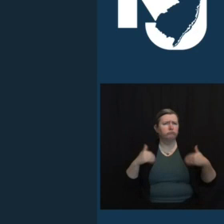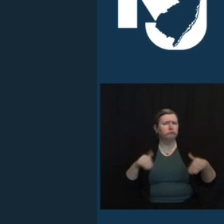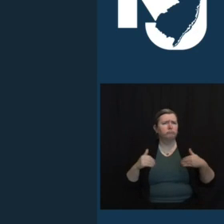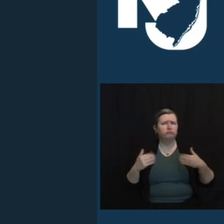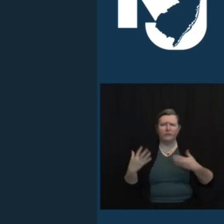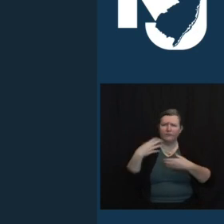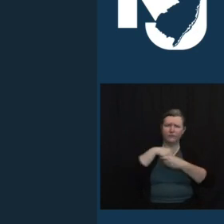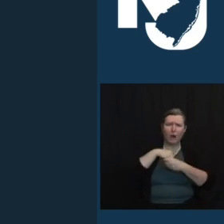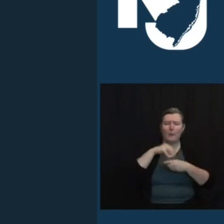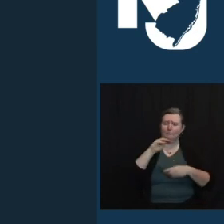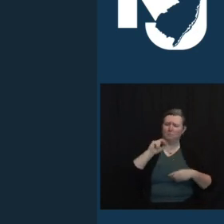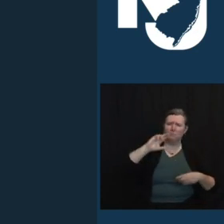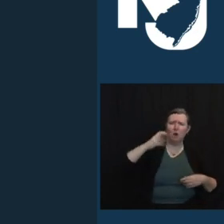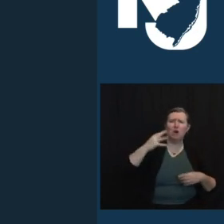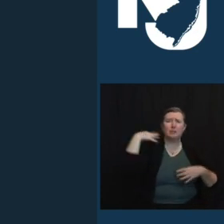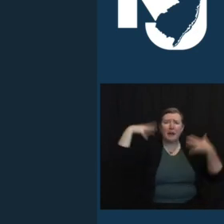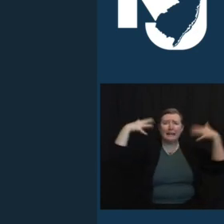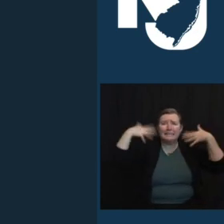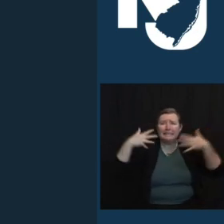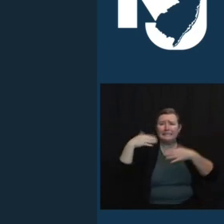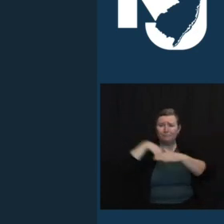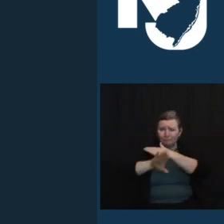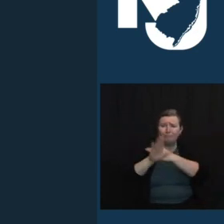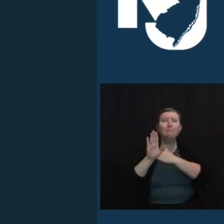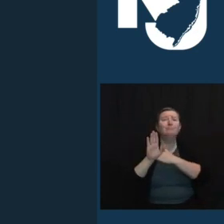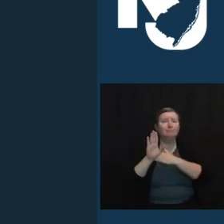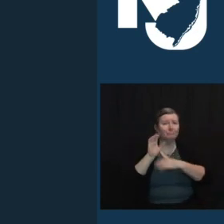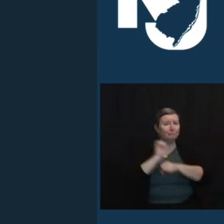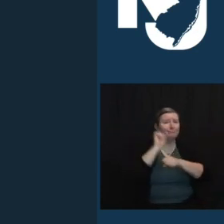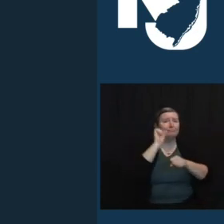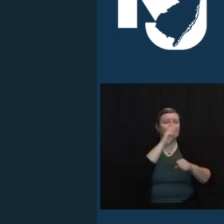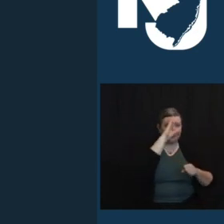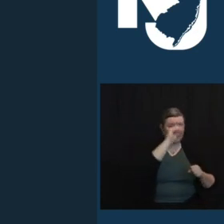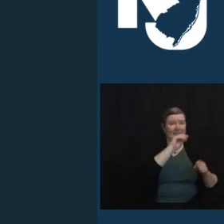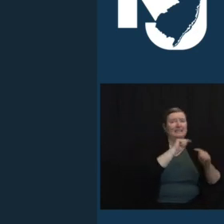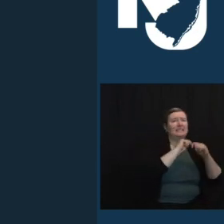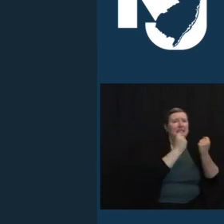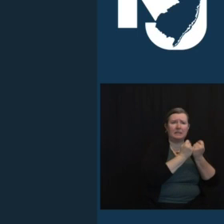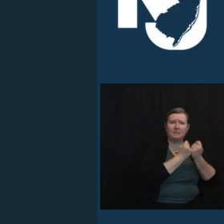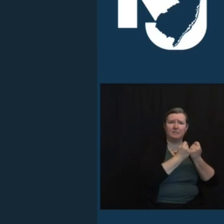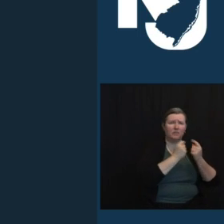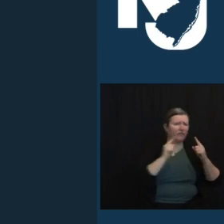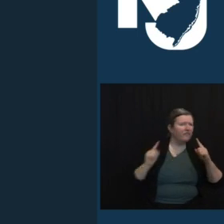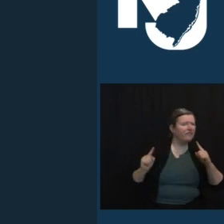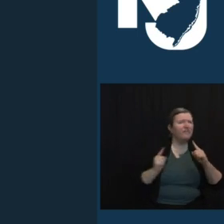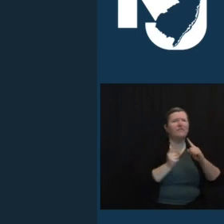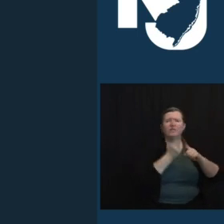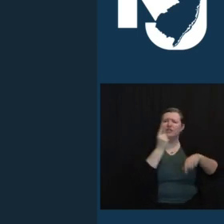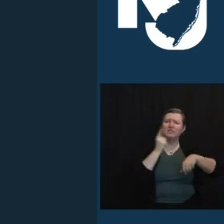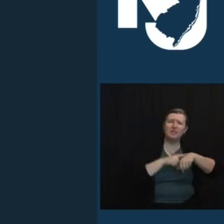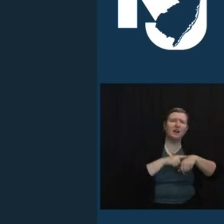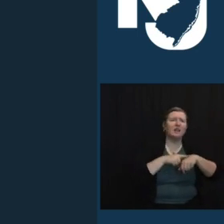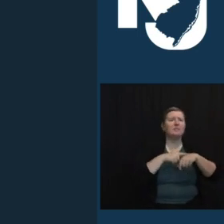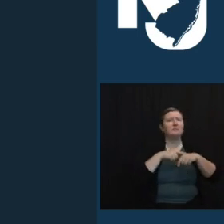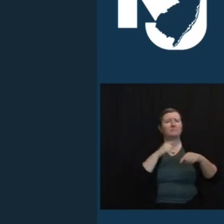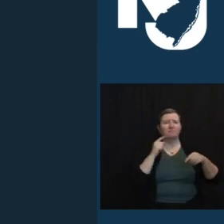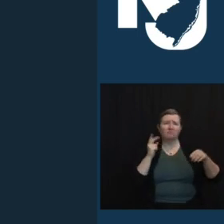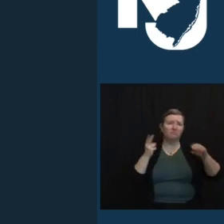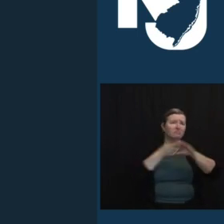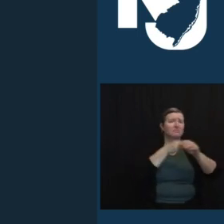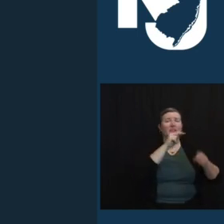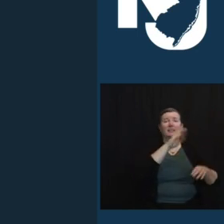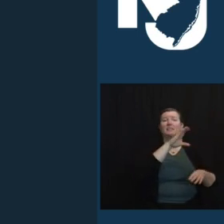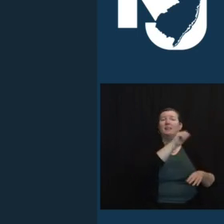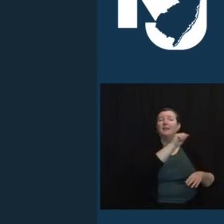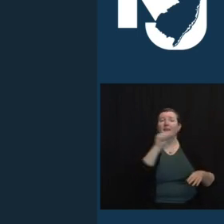men's team is especially sweet, signifying their first trip to the NCAA tournament in